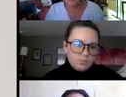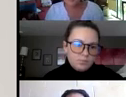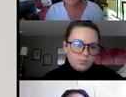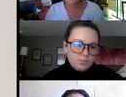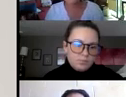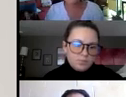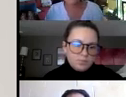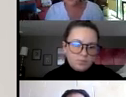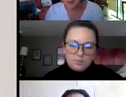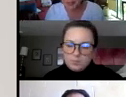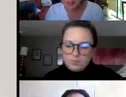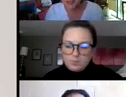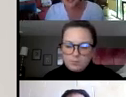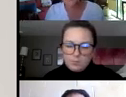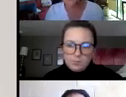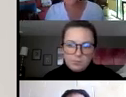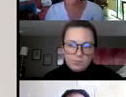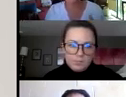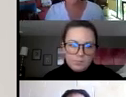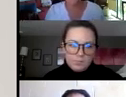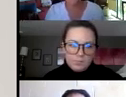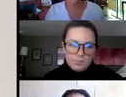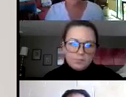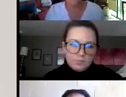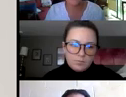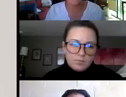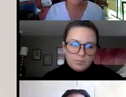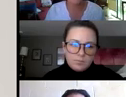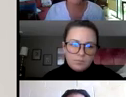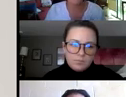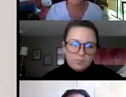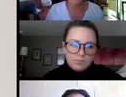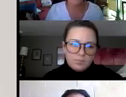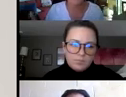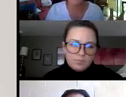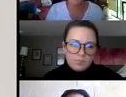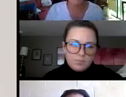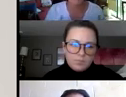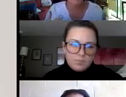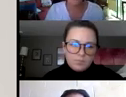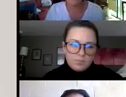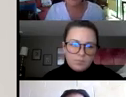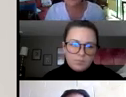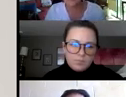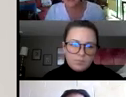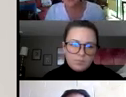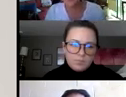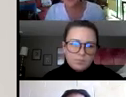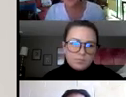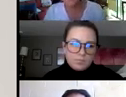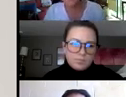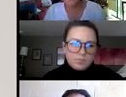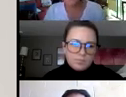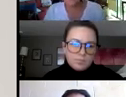number here is the total rejection of the term American by VC students. You see, that's the small 1%